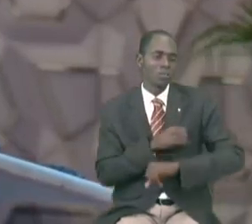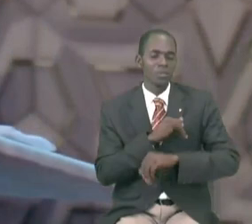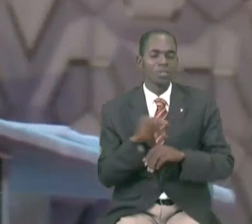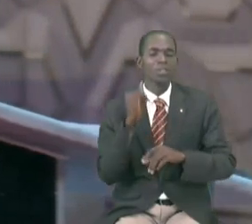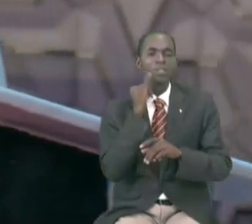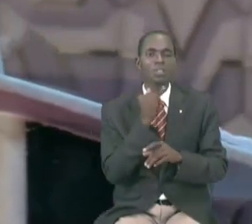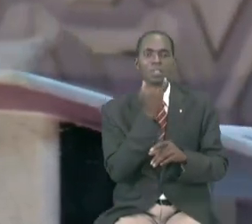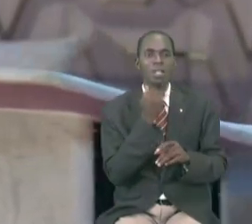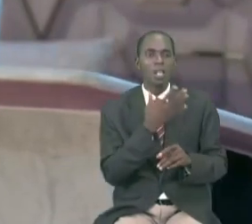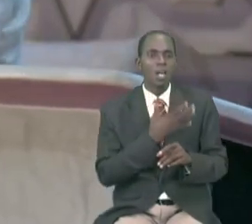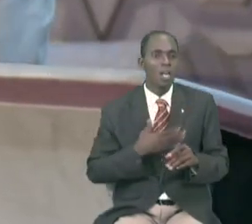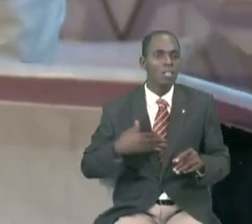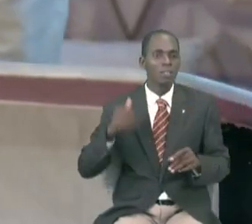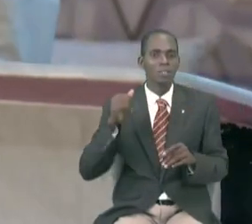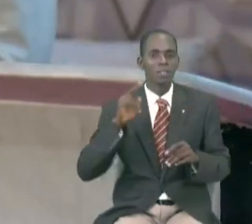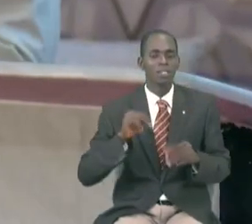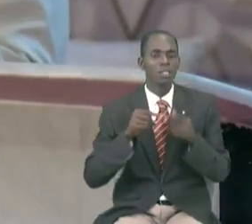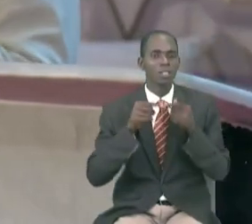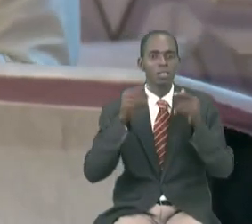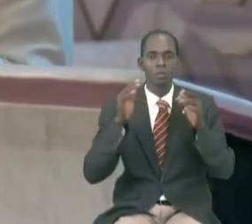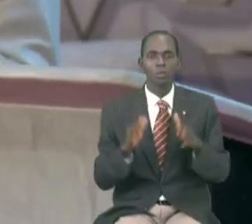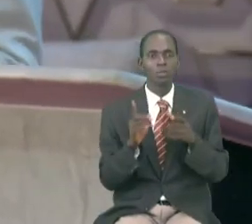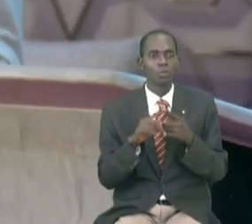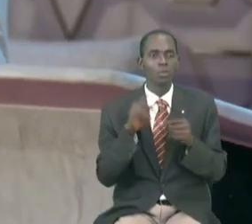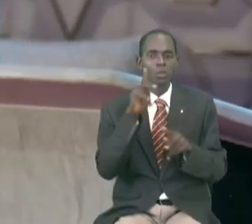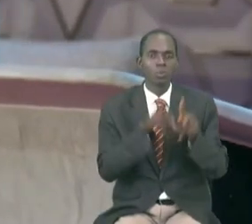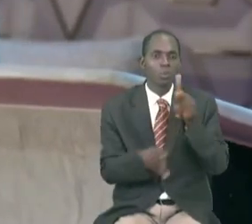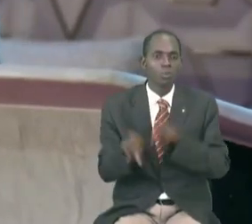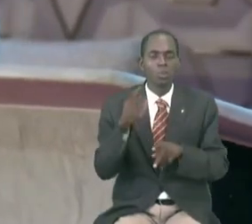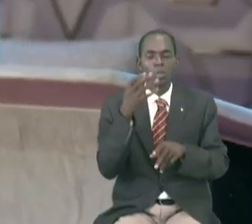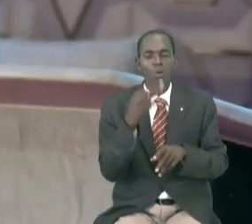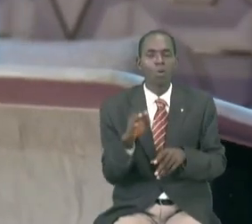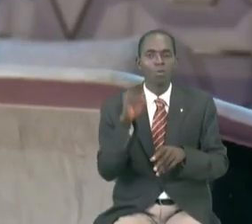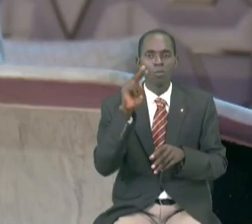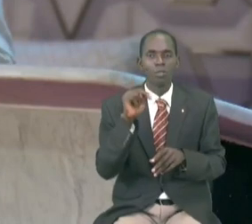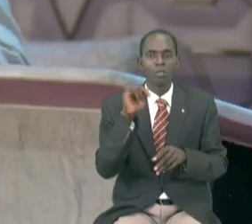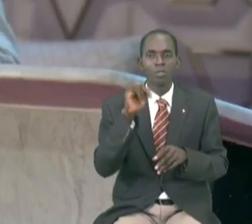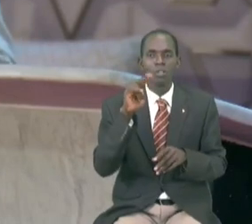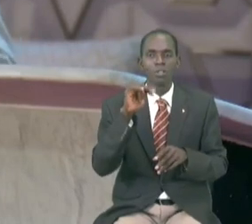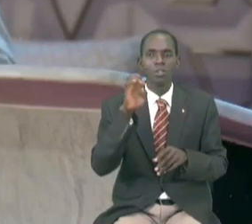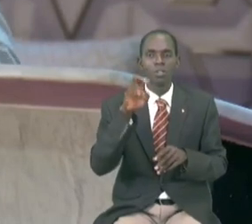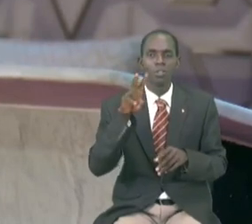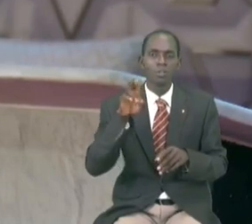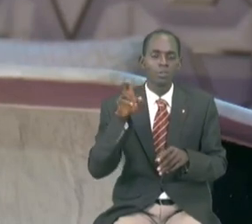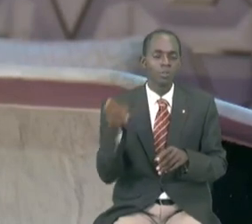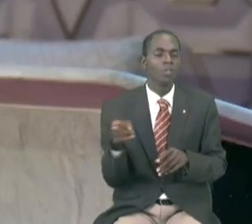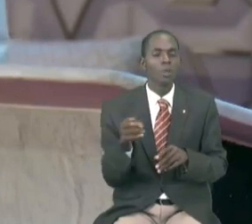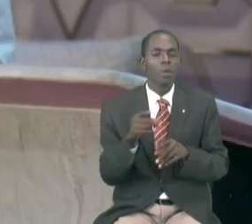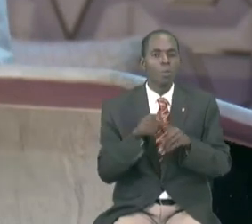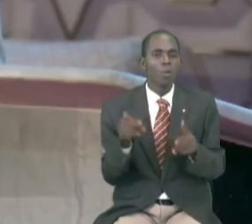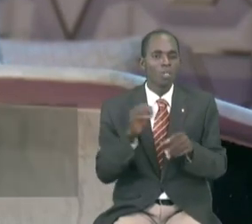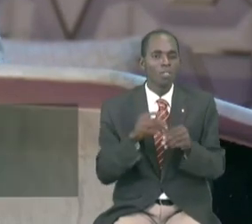an unsanctified patriot. Look at number two here. Number two, we're looking at the anxiety of